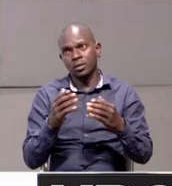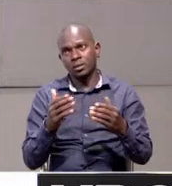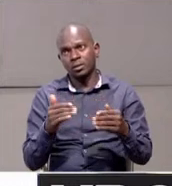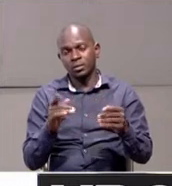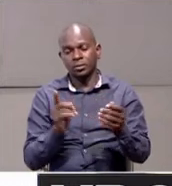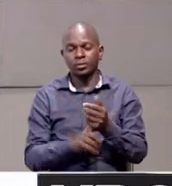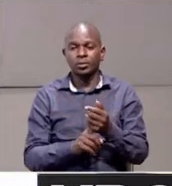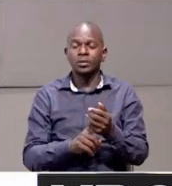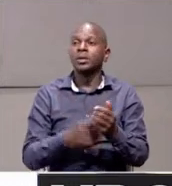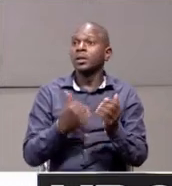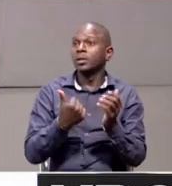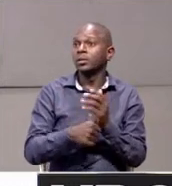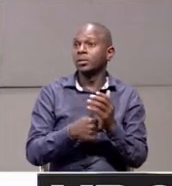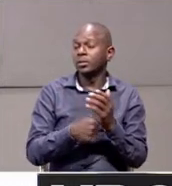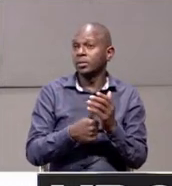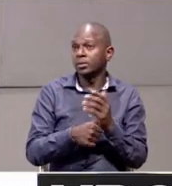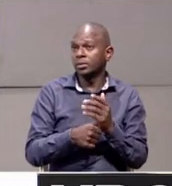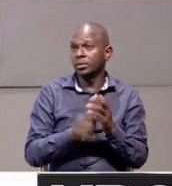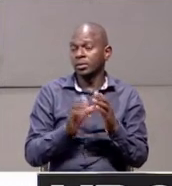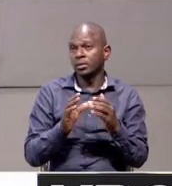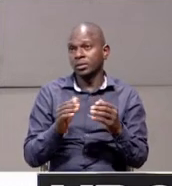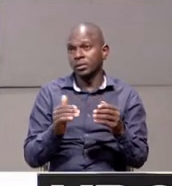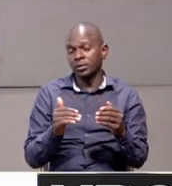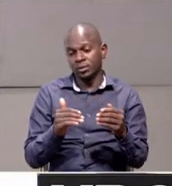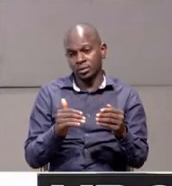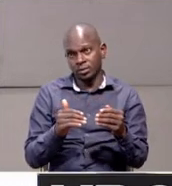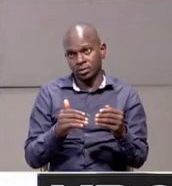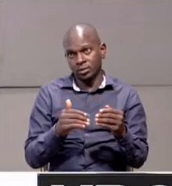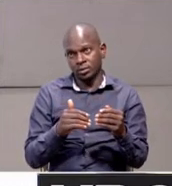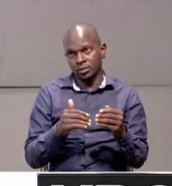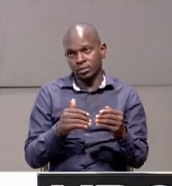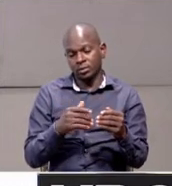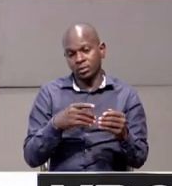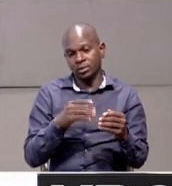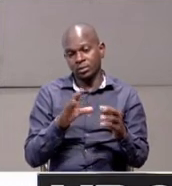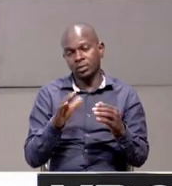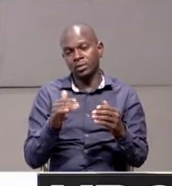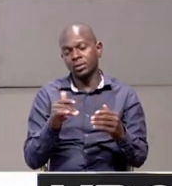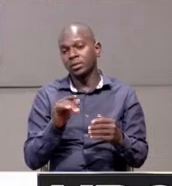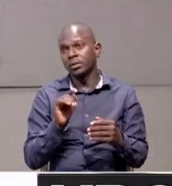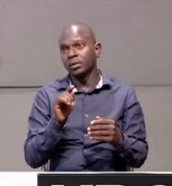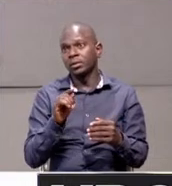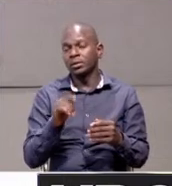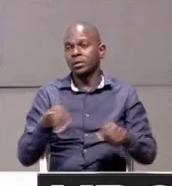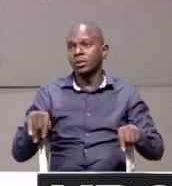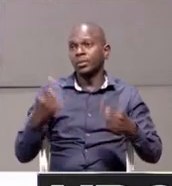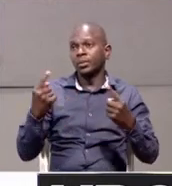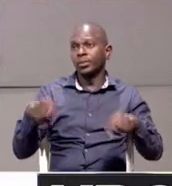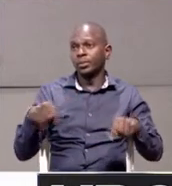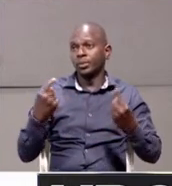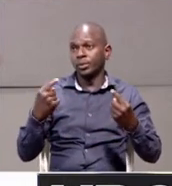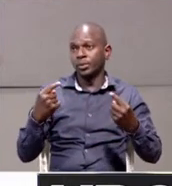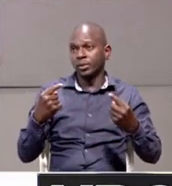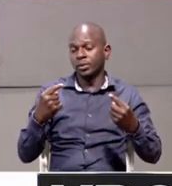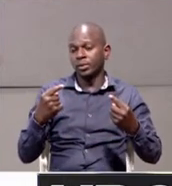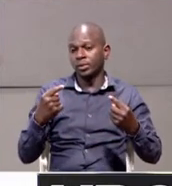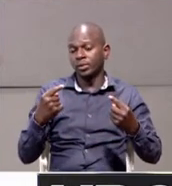also got a problem and he got hemorrhoid in fighting